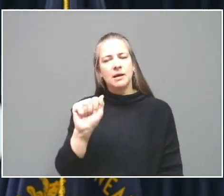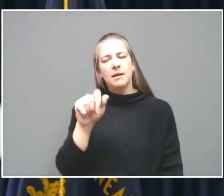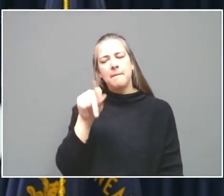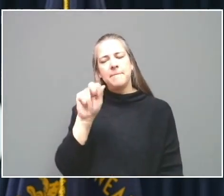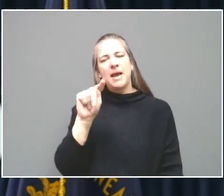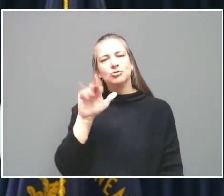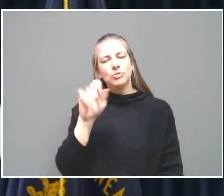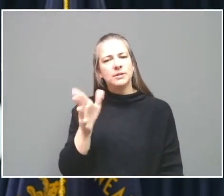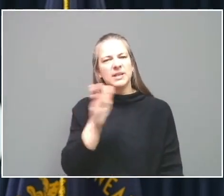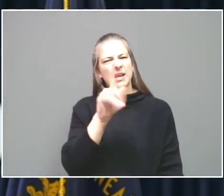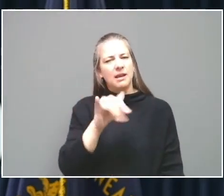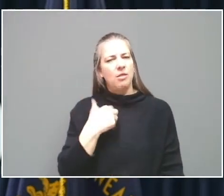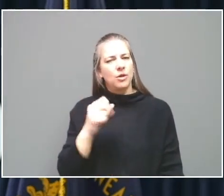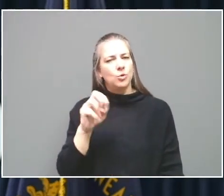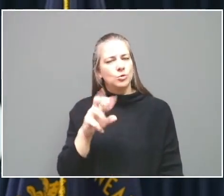News.